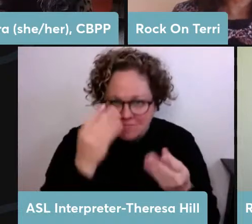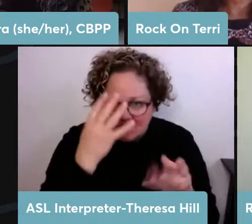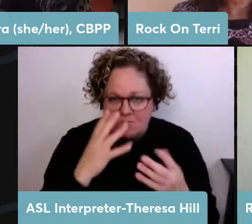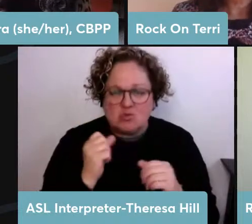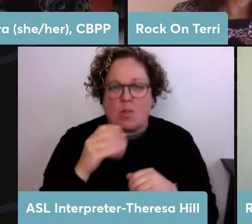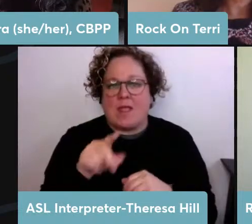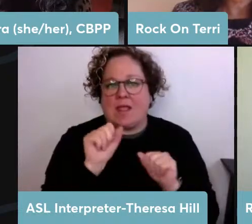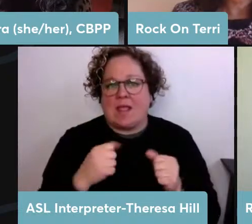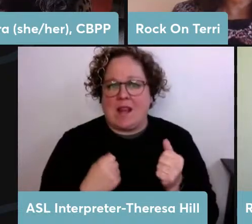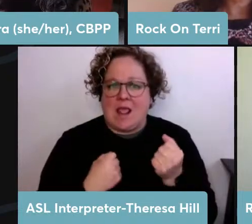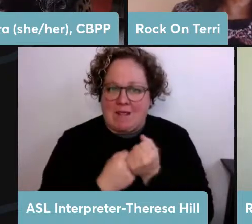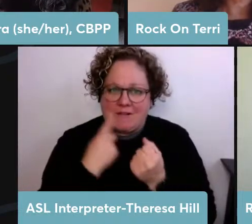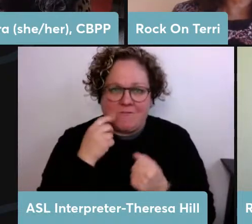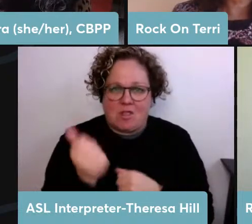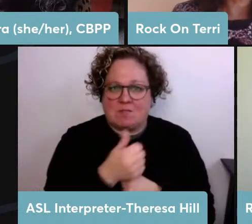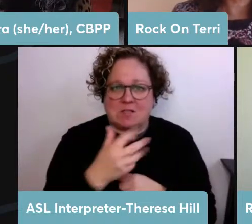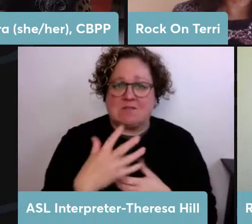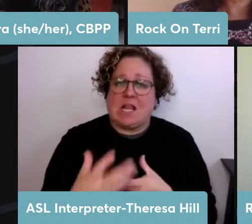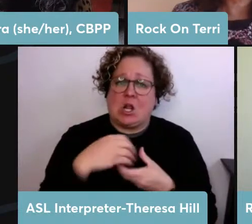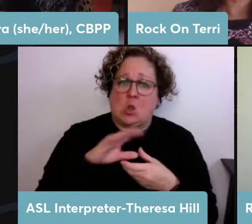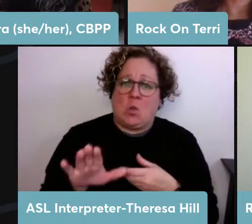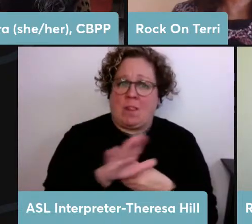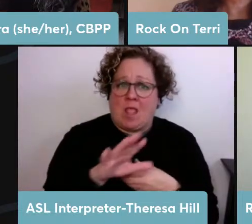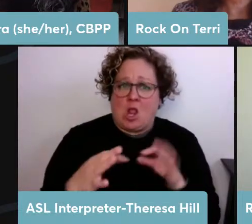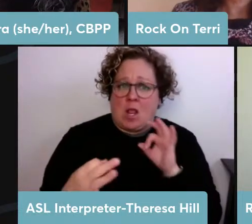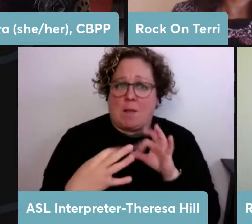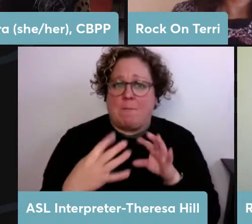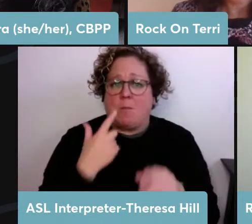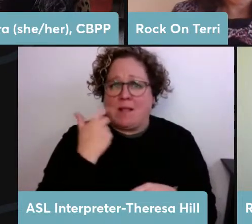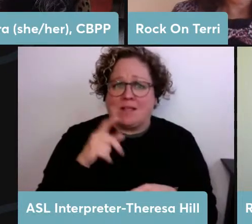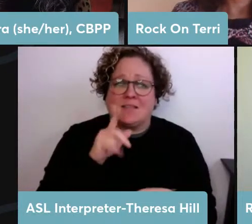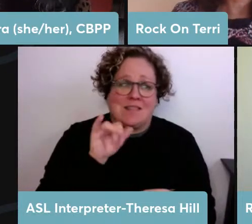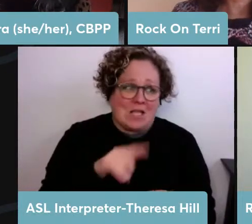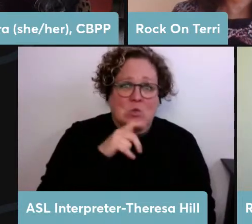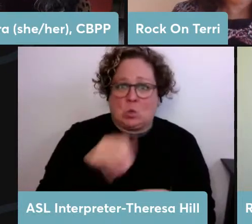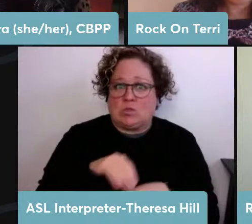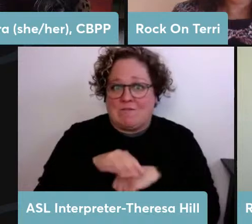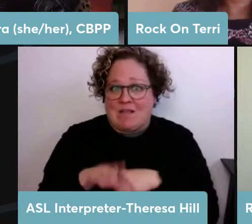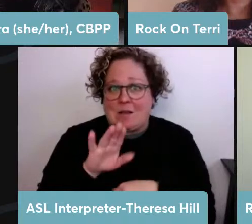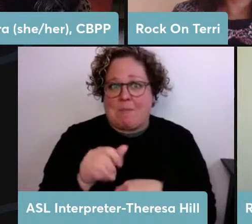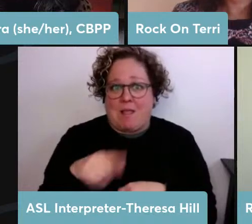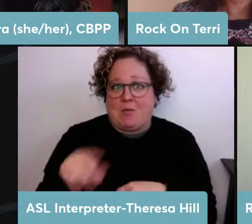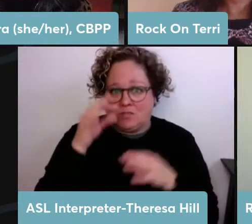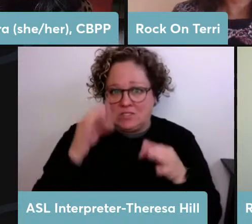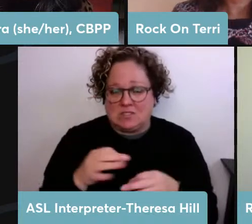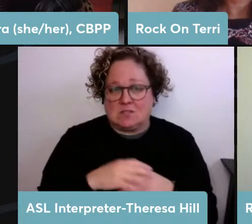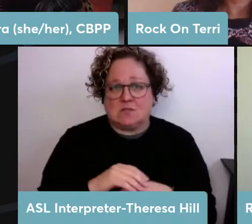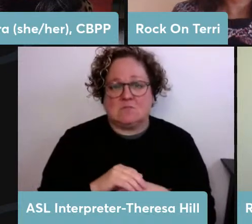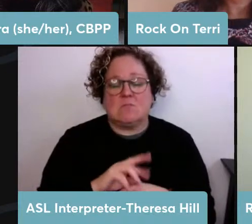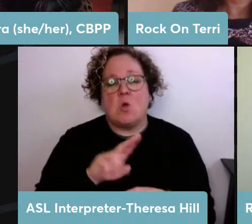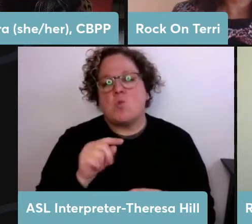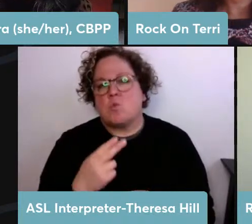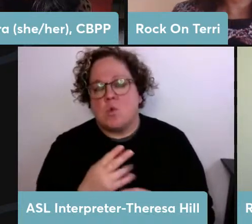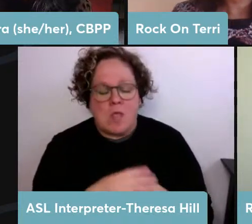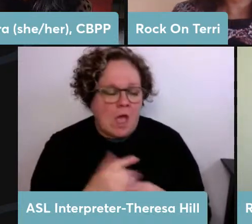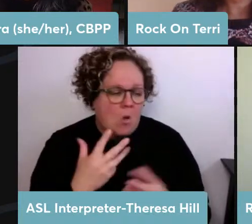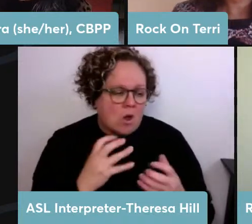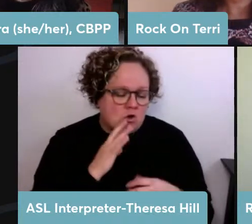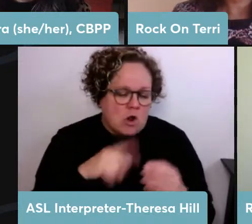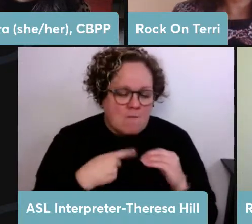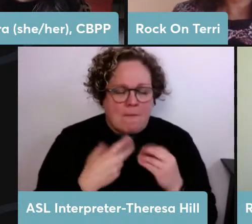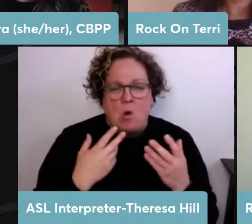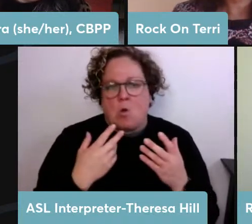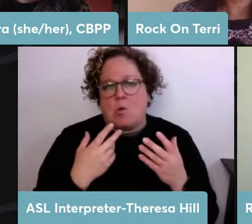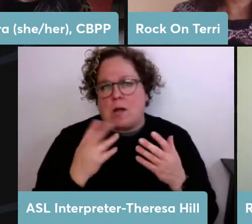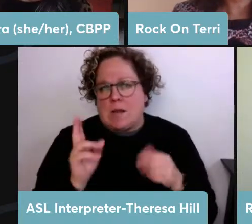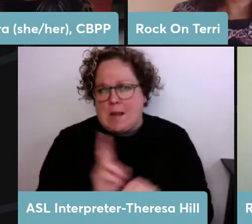include their input, because they're the people most affected by these decisions? Well, I want to talk about implementation of public policies